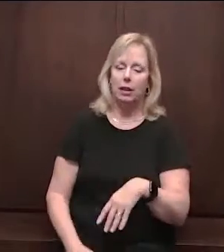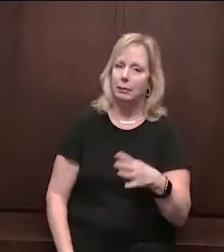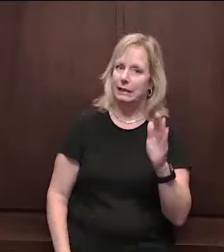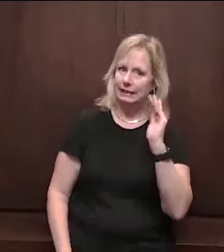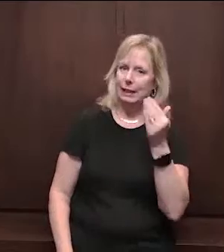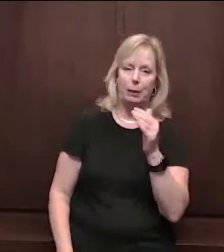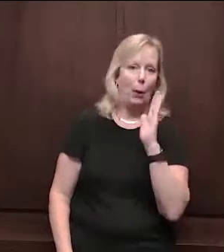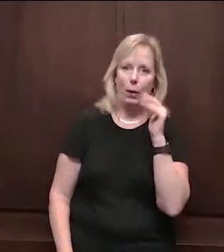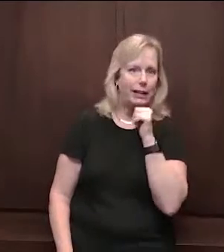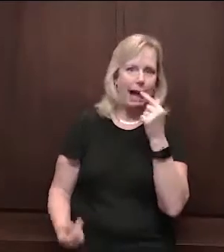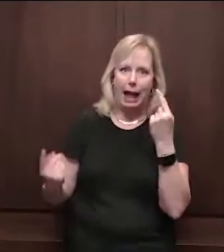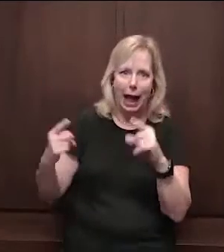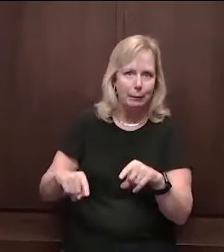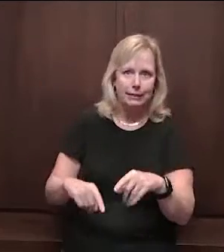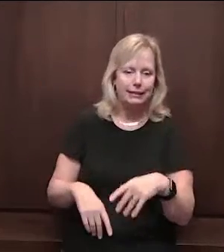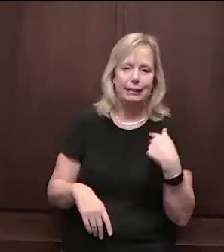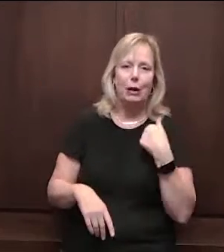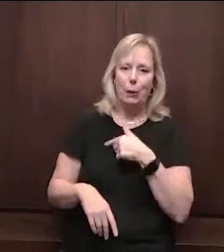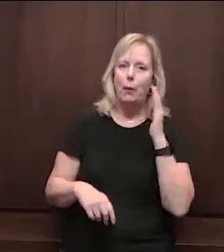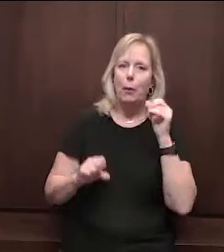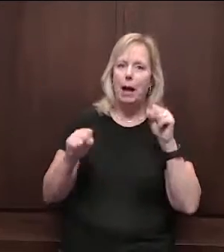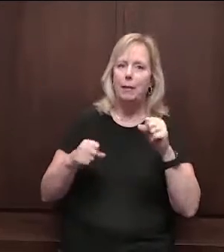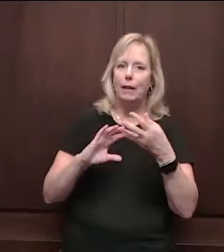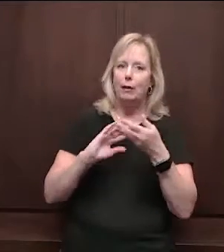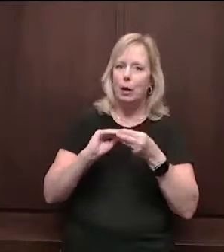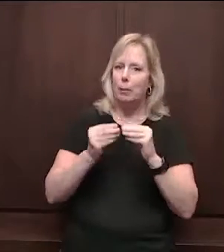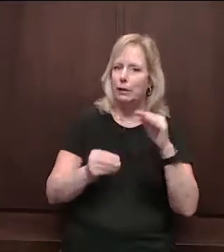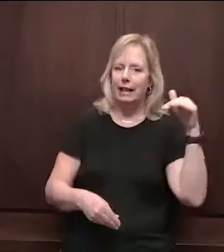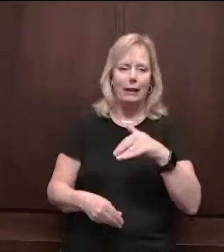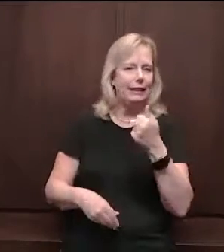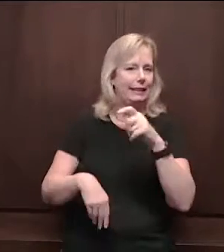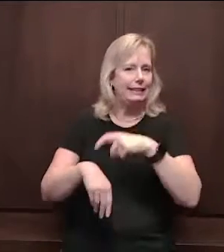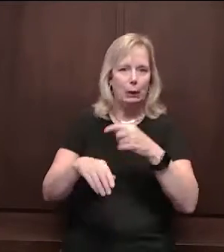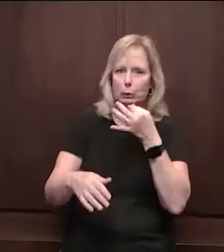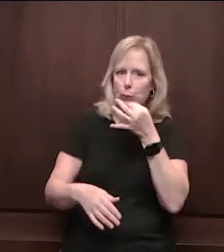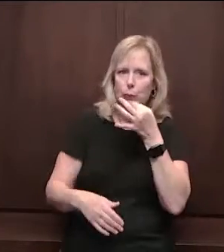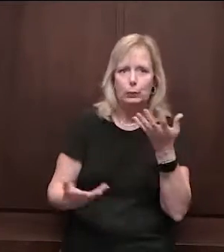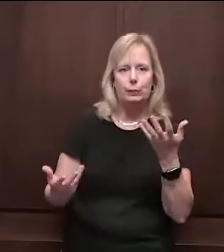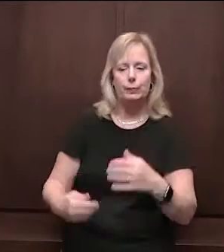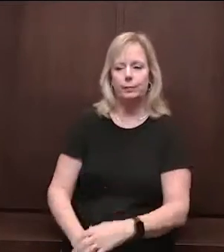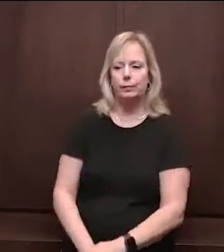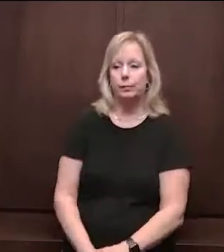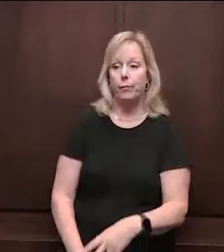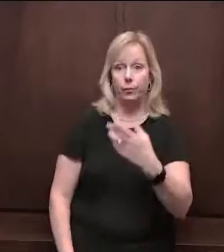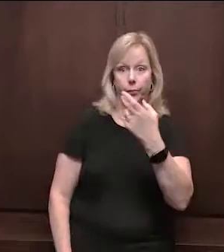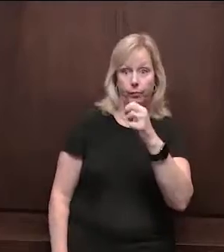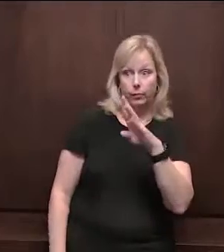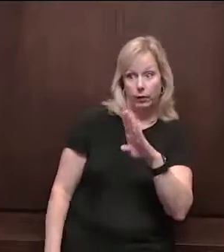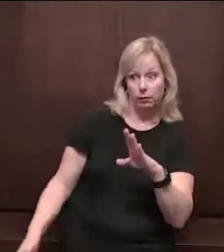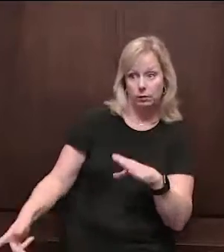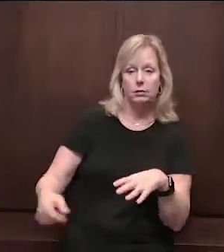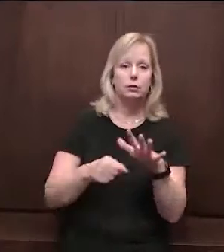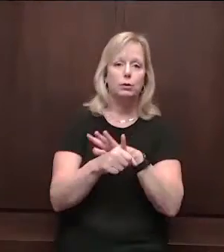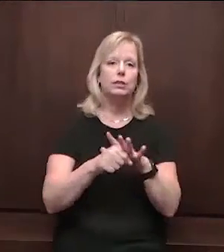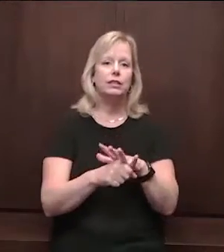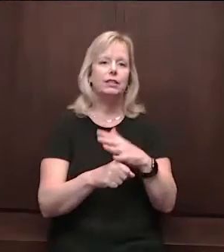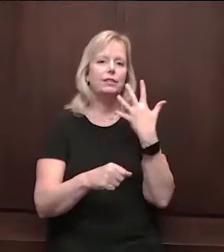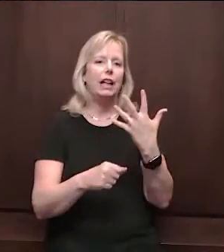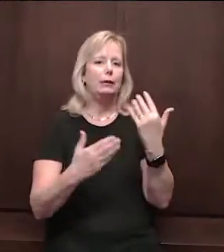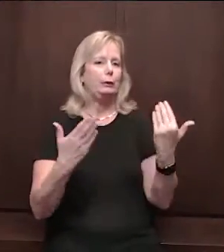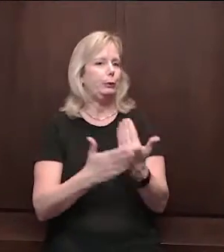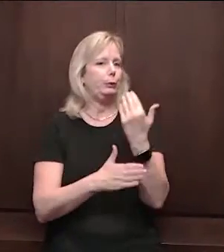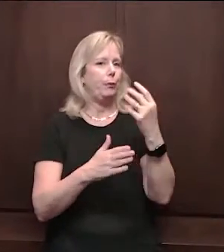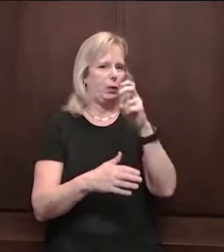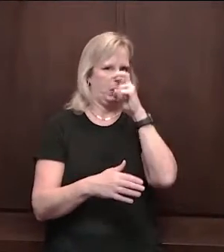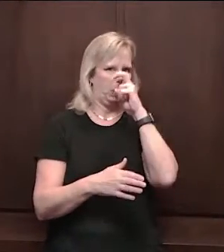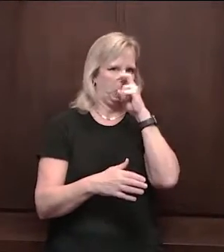is not looking likely that we're going to be able to get those numbers down anytime soon. Herb? Well, Region 5 went into mitigation,